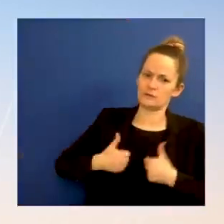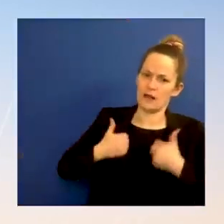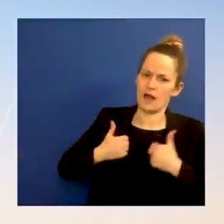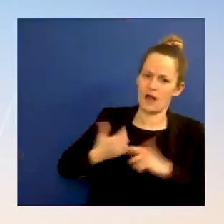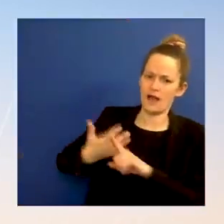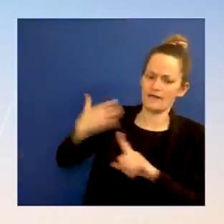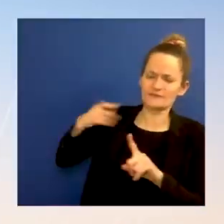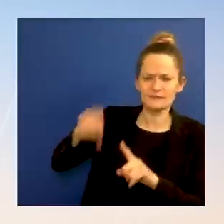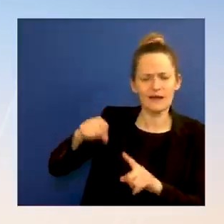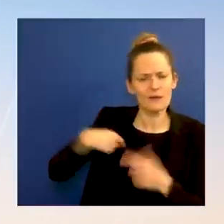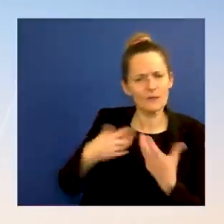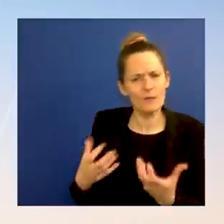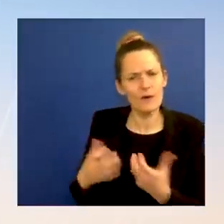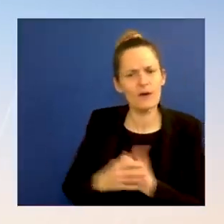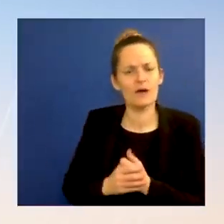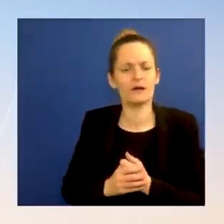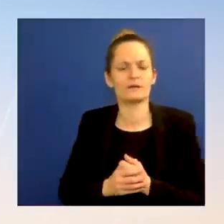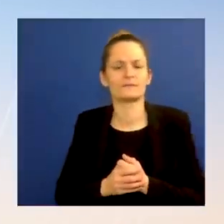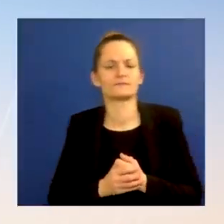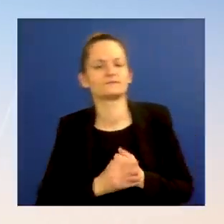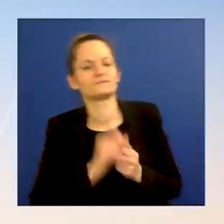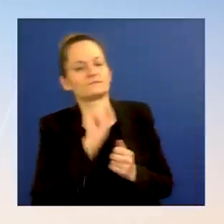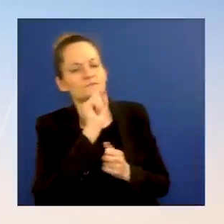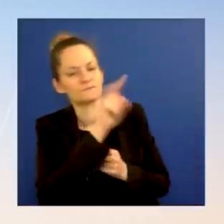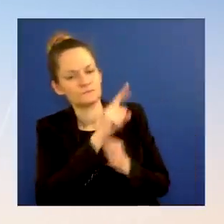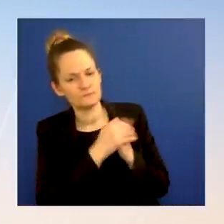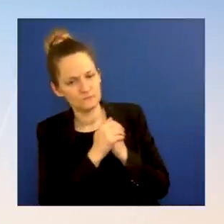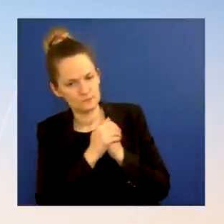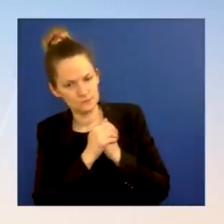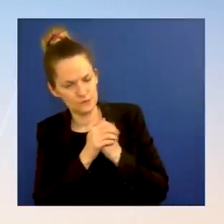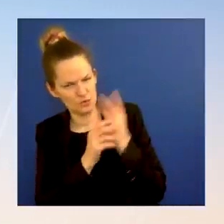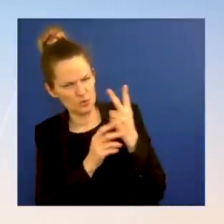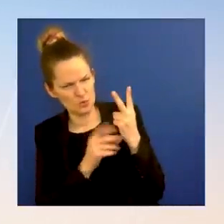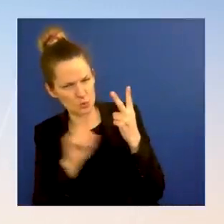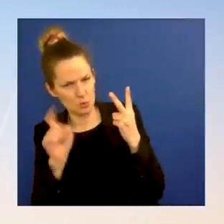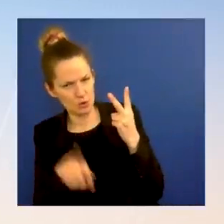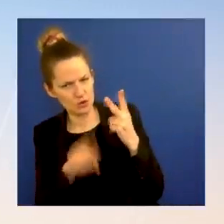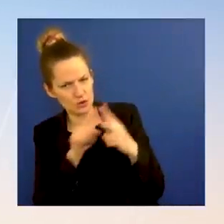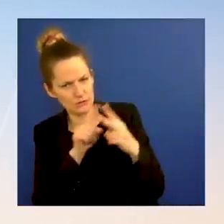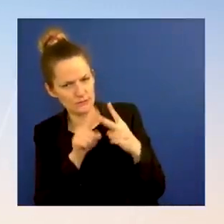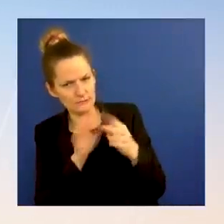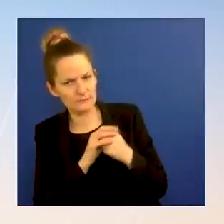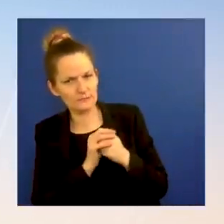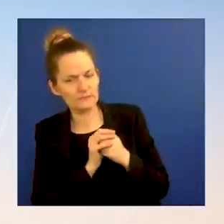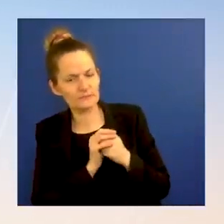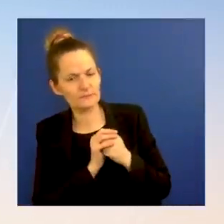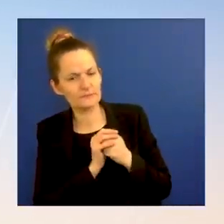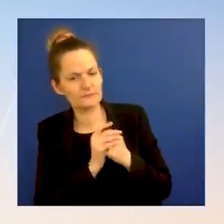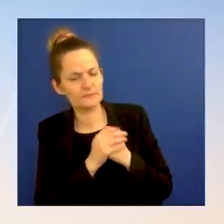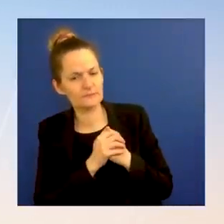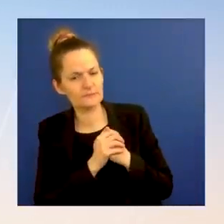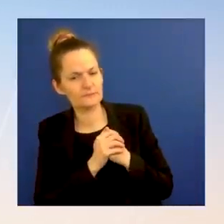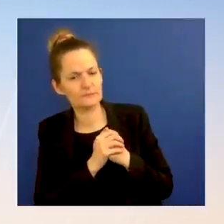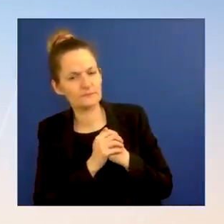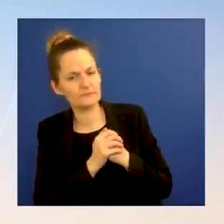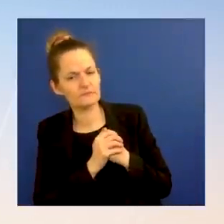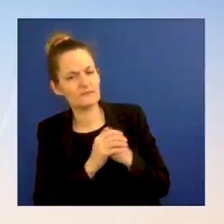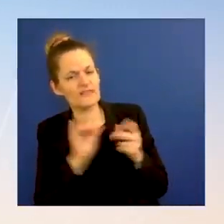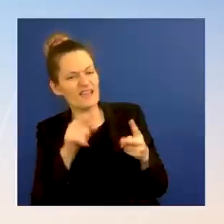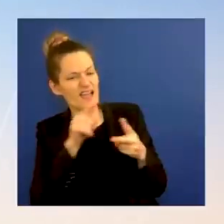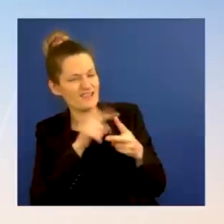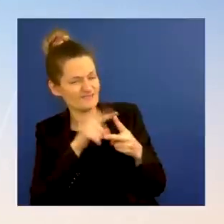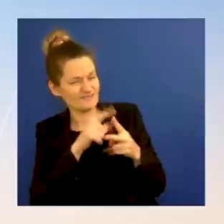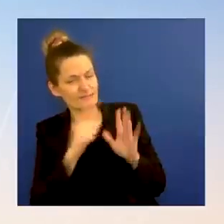Two questions for you. First of all, just on the idea of a ban on purchasing Russian oil, the Wall Street Journal had a pretty